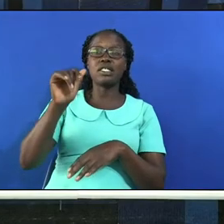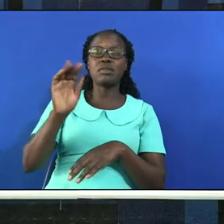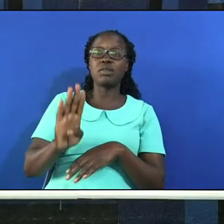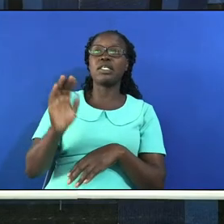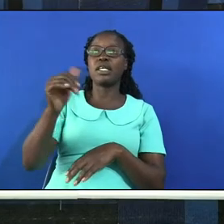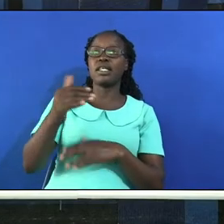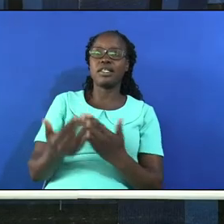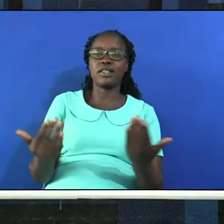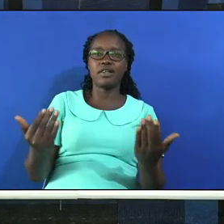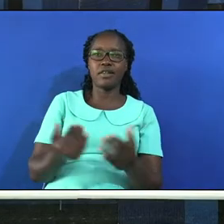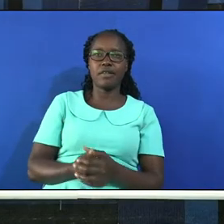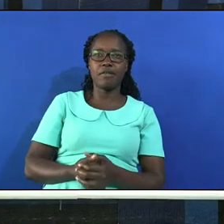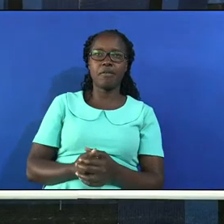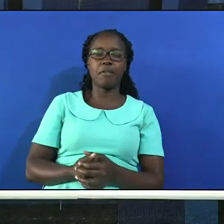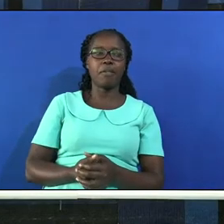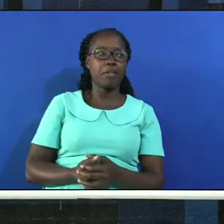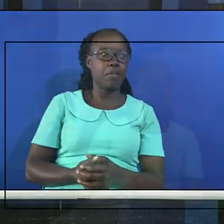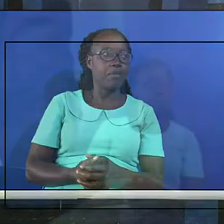be what?